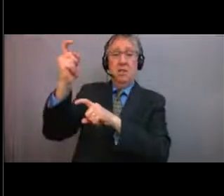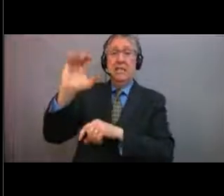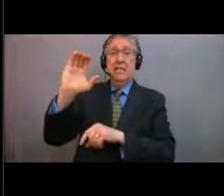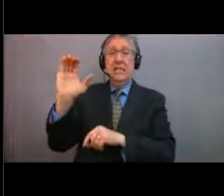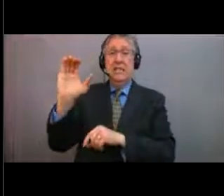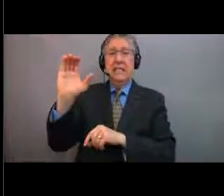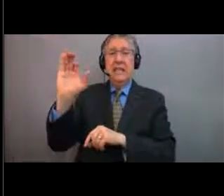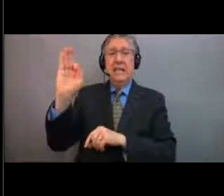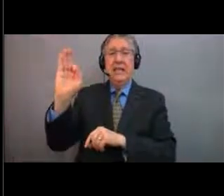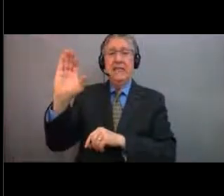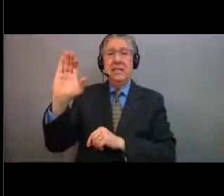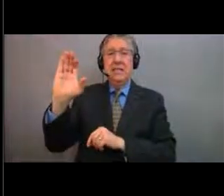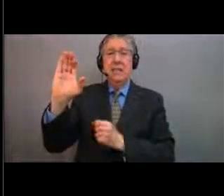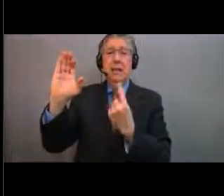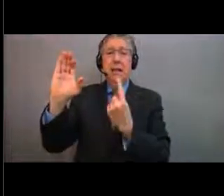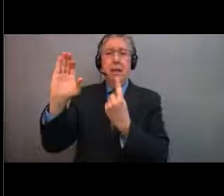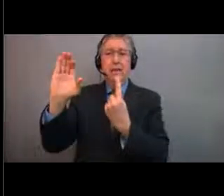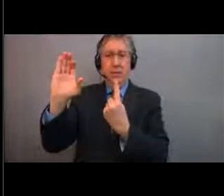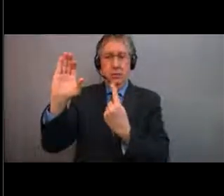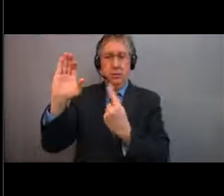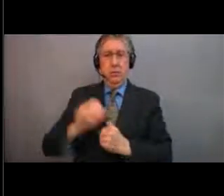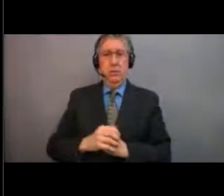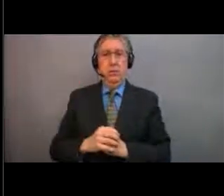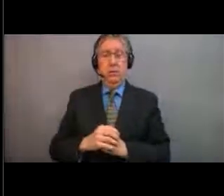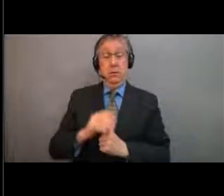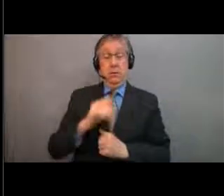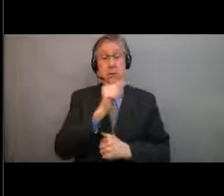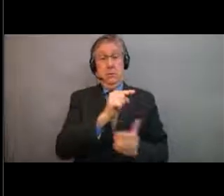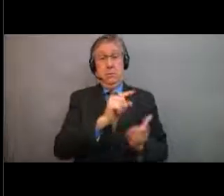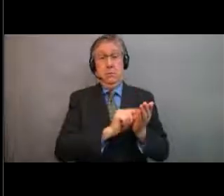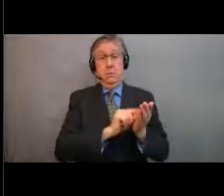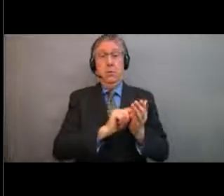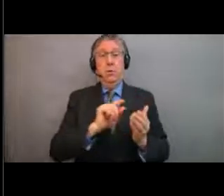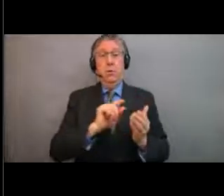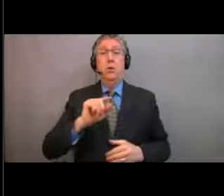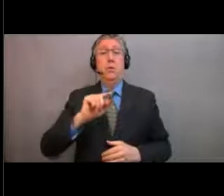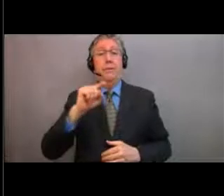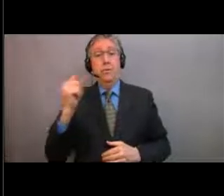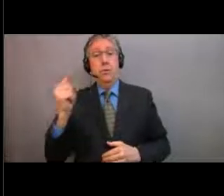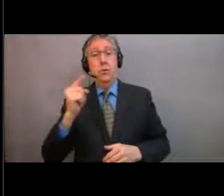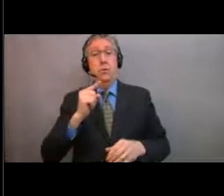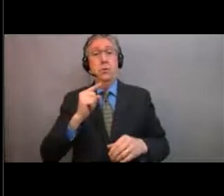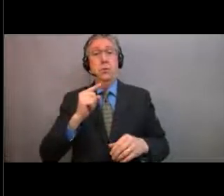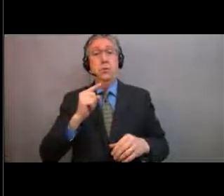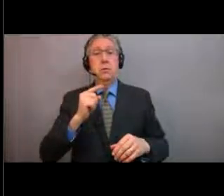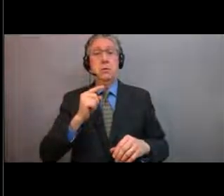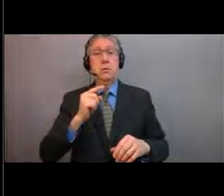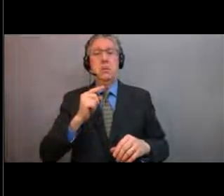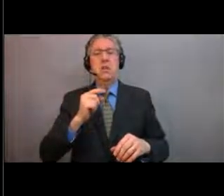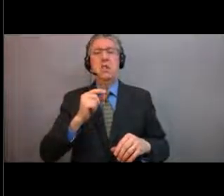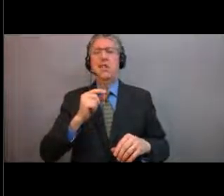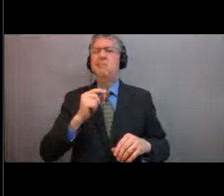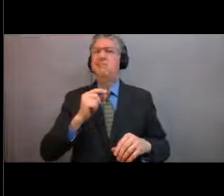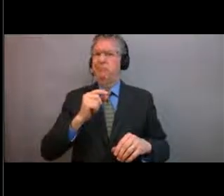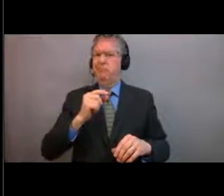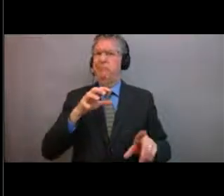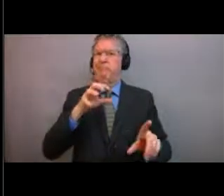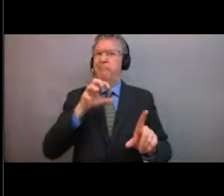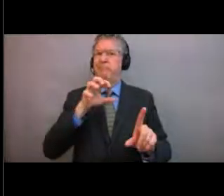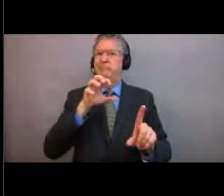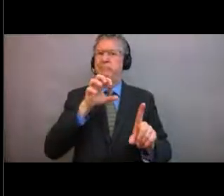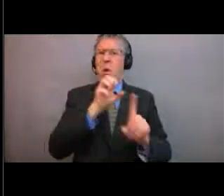11. This paper reflects the first substantial violation of the Montreal